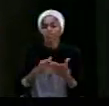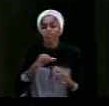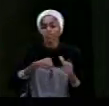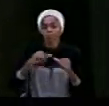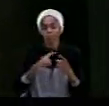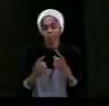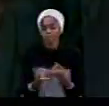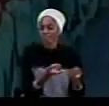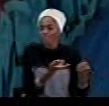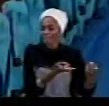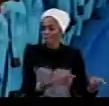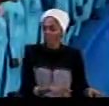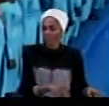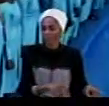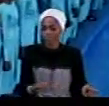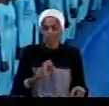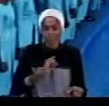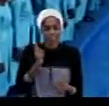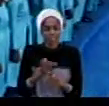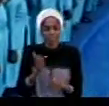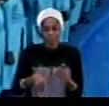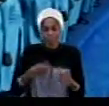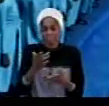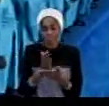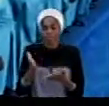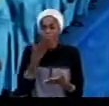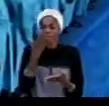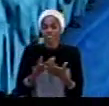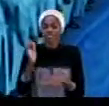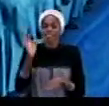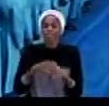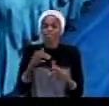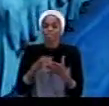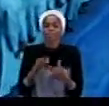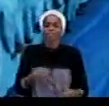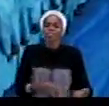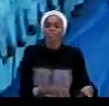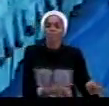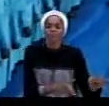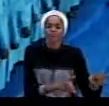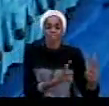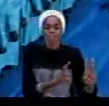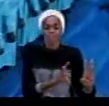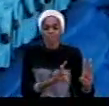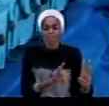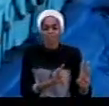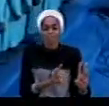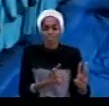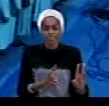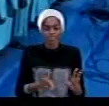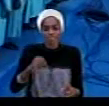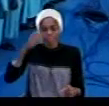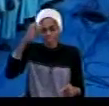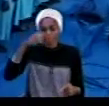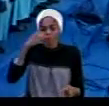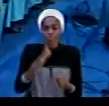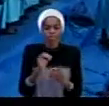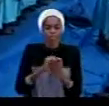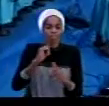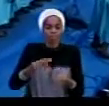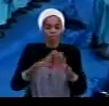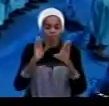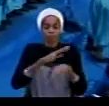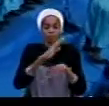About to happen. I just feel like something good is on its way. He has promised that